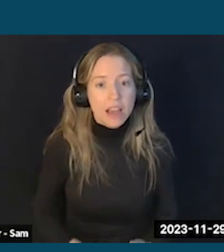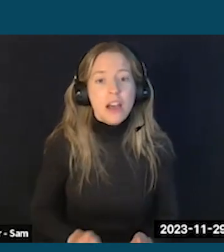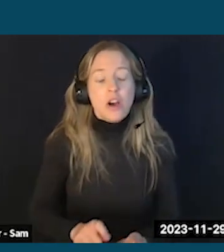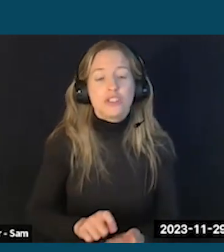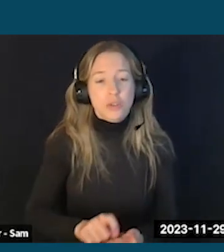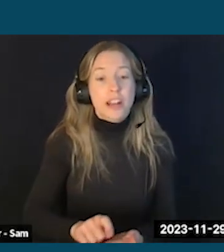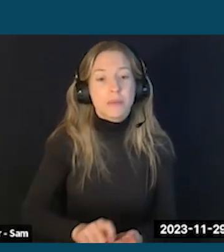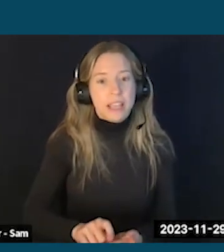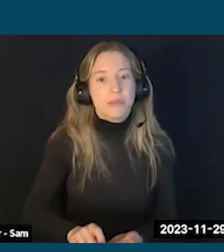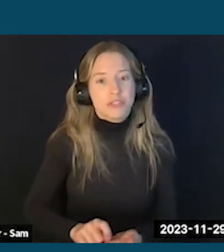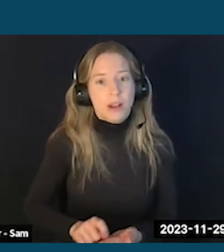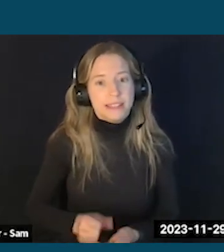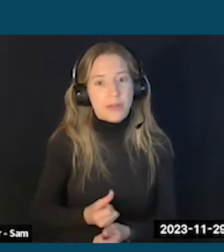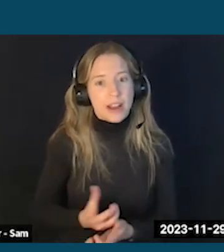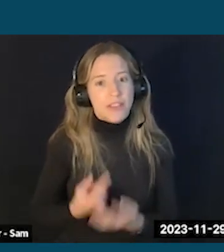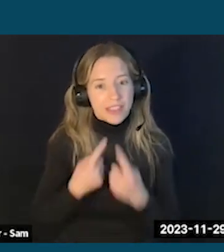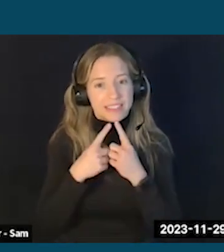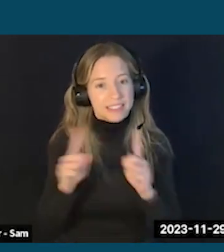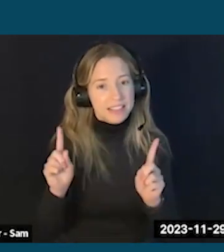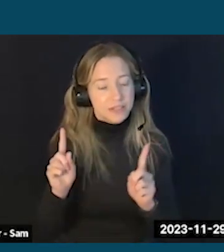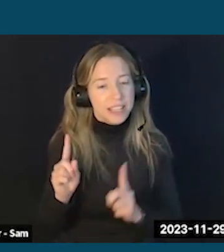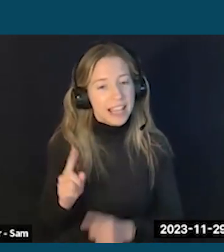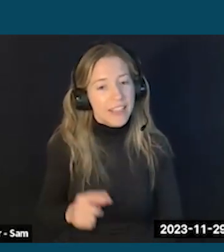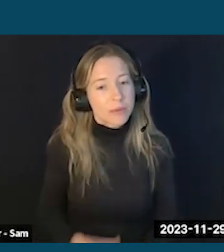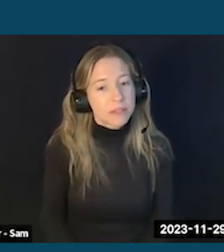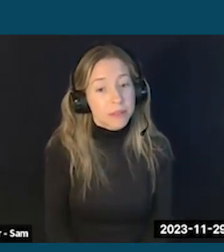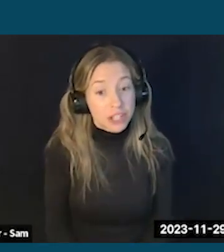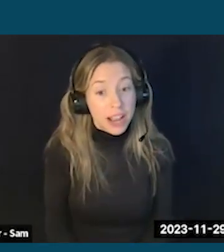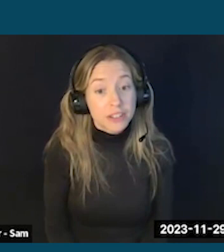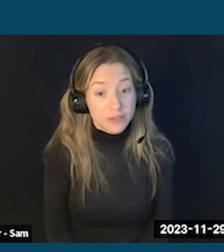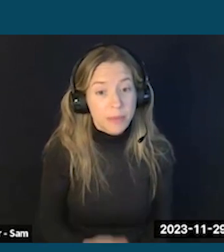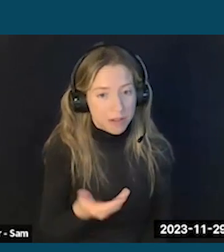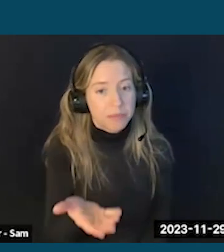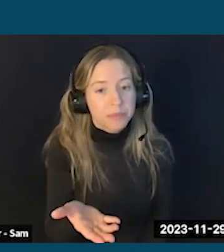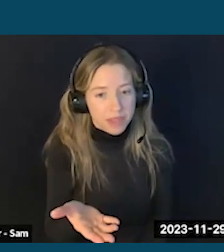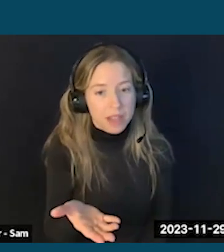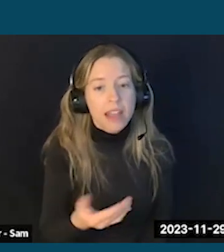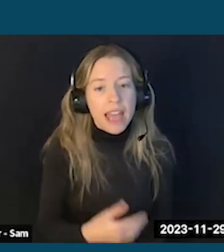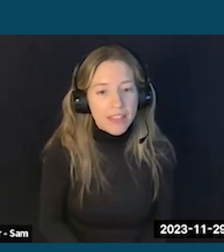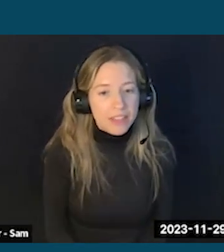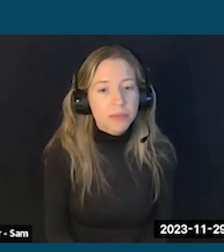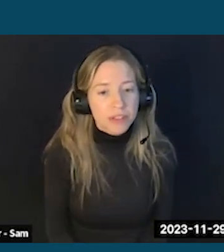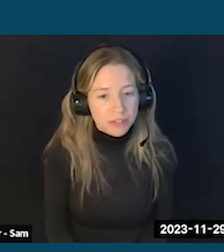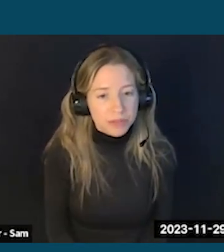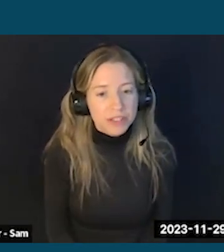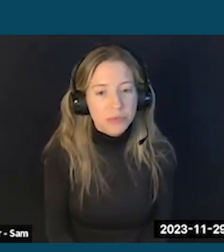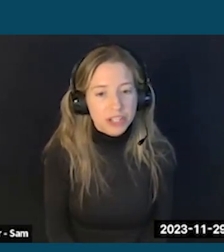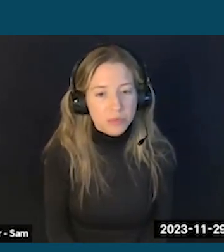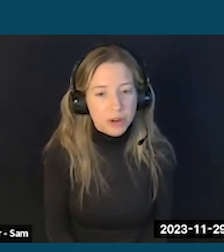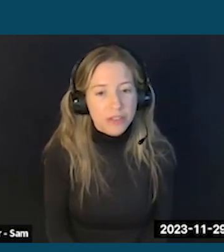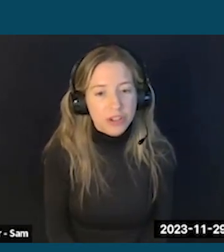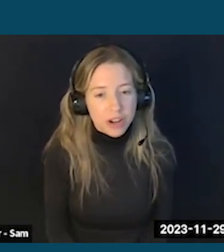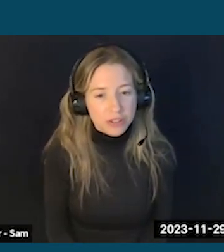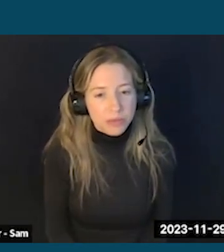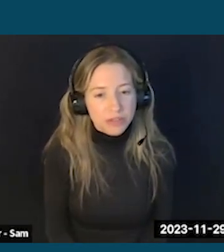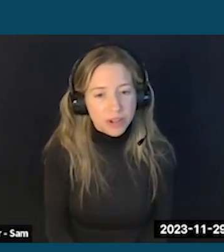head so that I was able to write down everything successfully. And that was a big challenge for me. And then there was also a situation